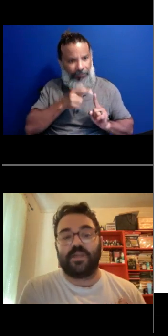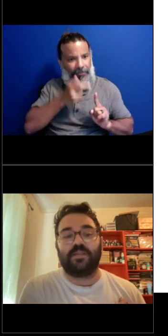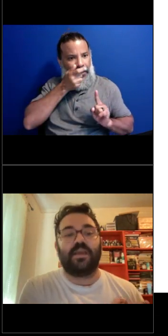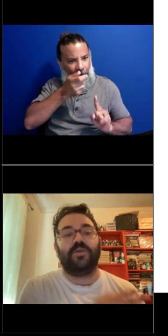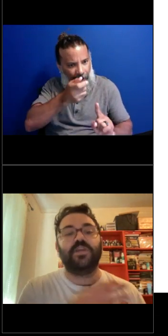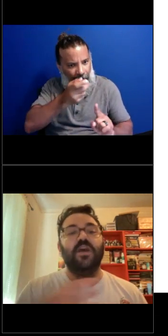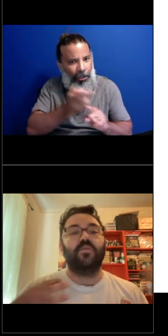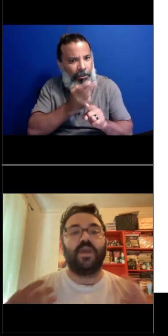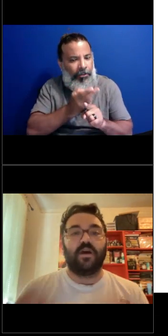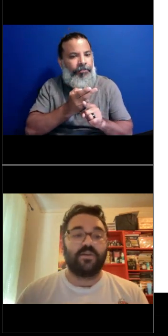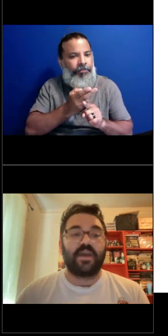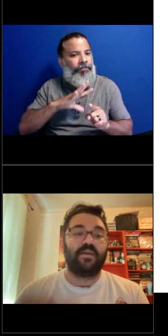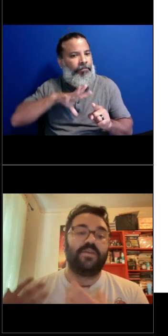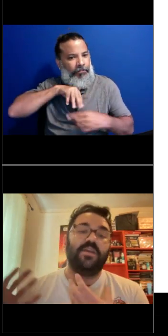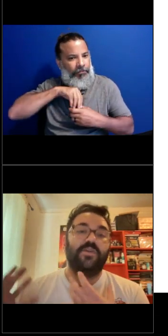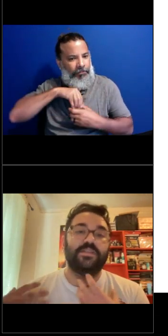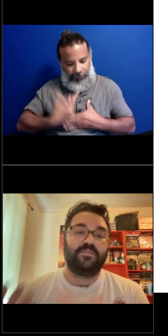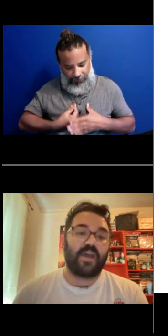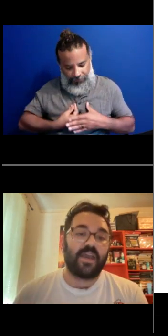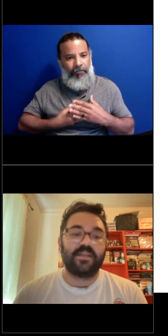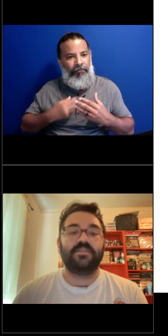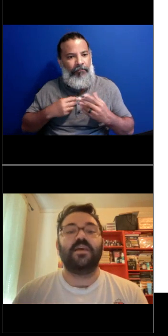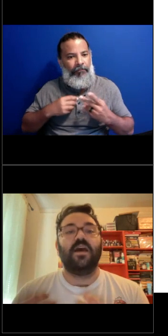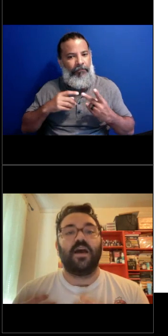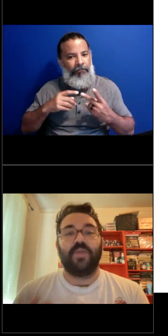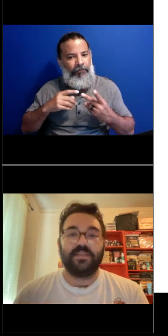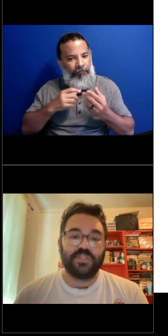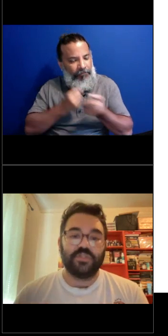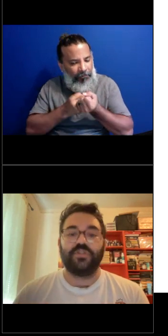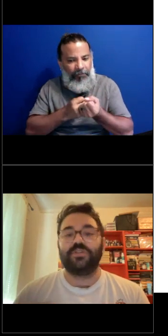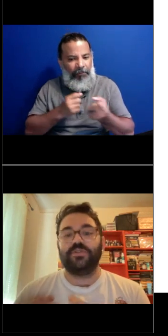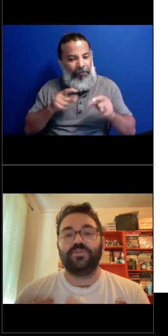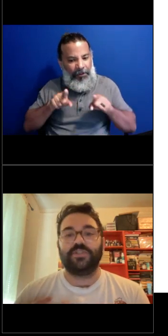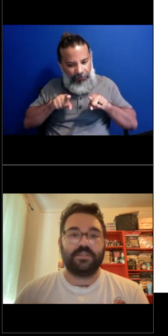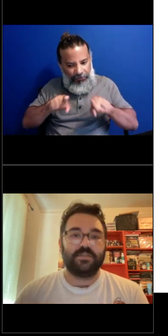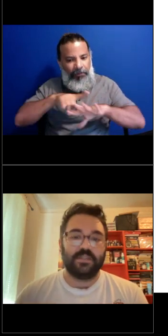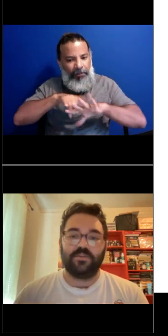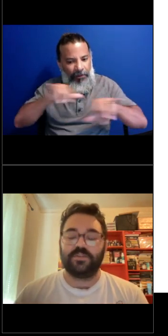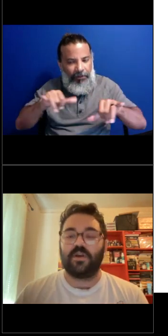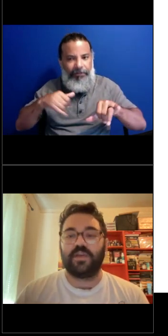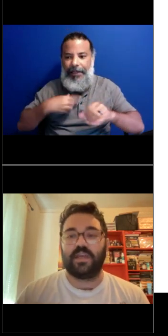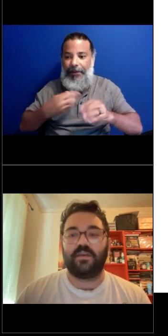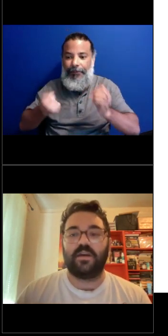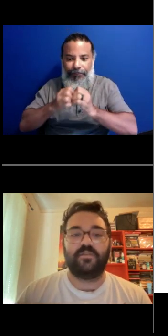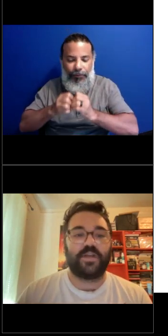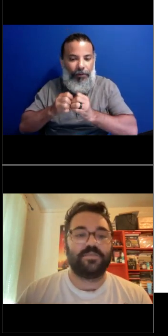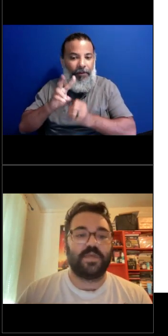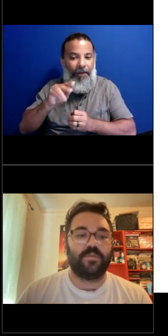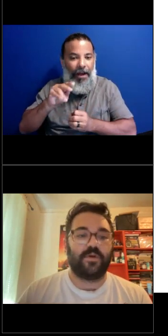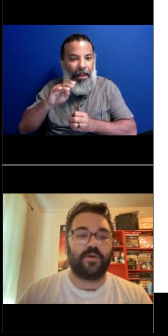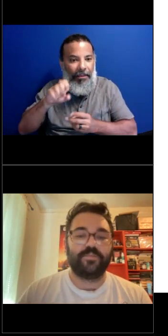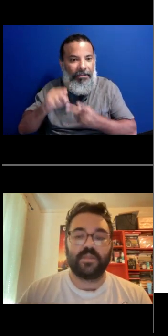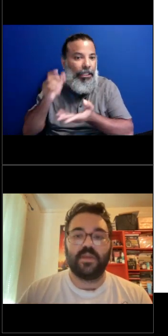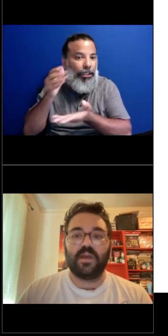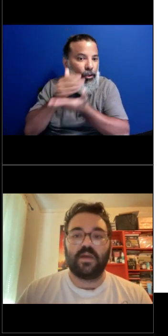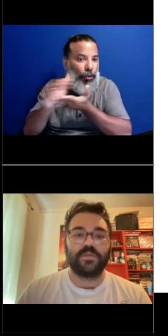trans affirming language, we also have increasing violence, institutional exclusions, legal targeting of trans